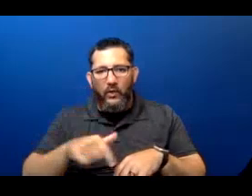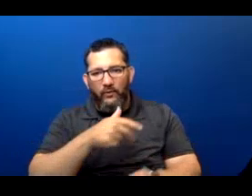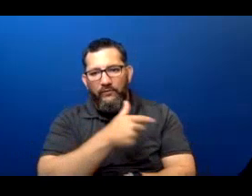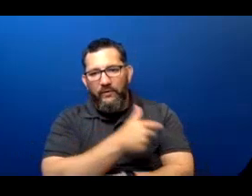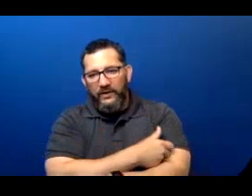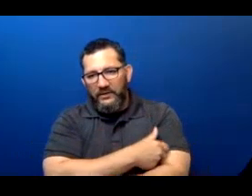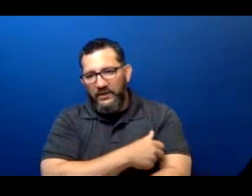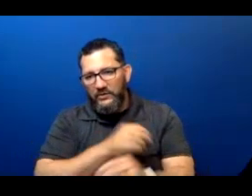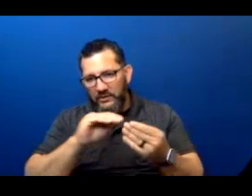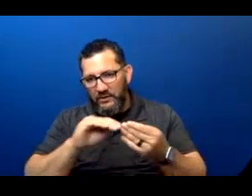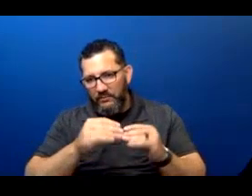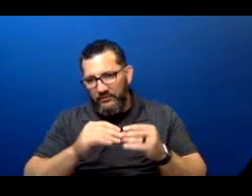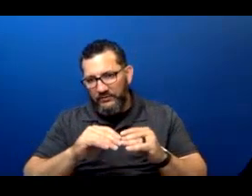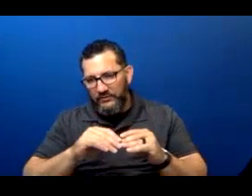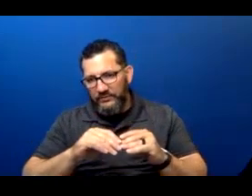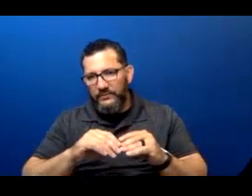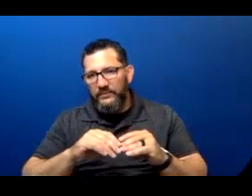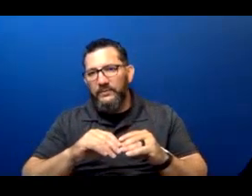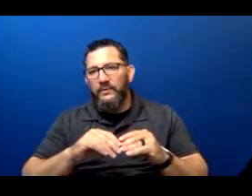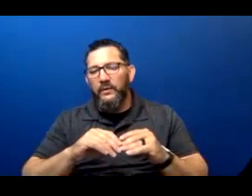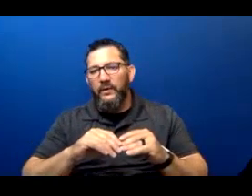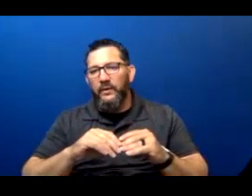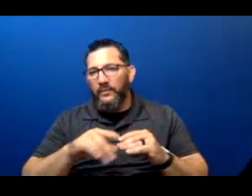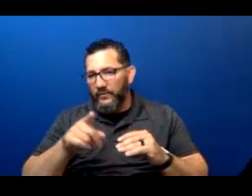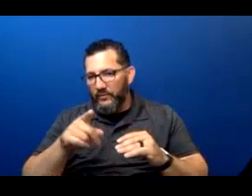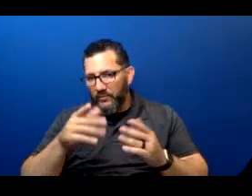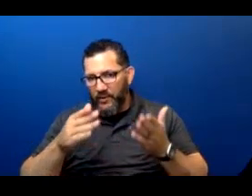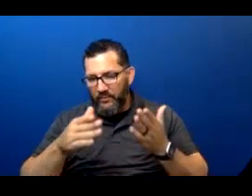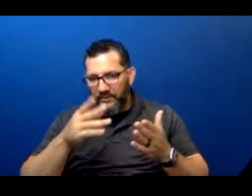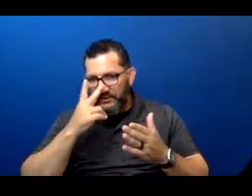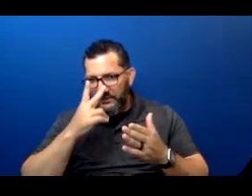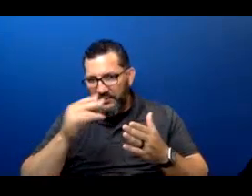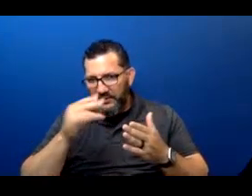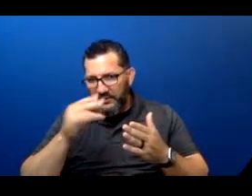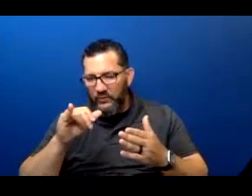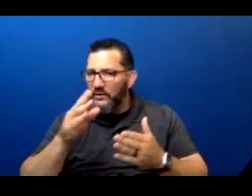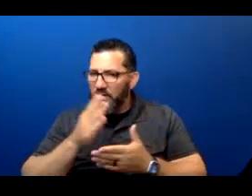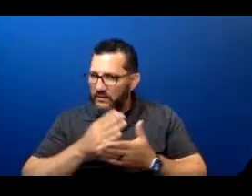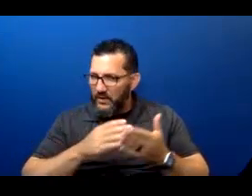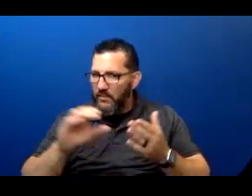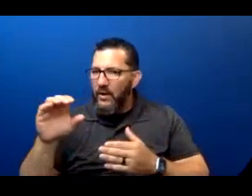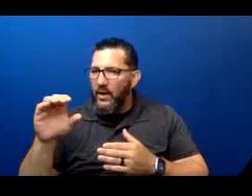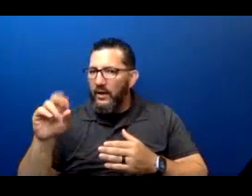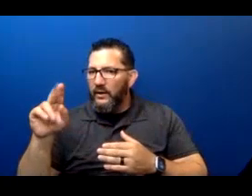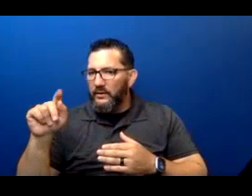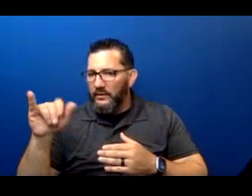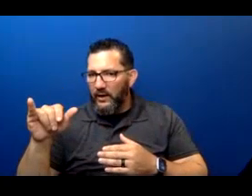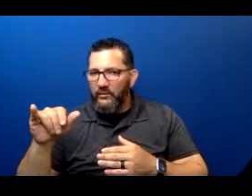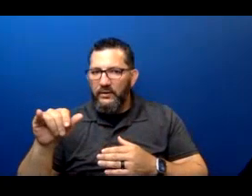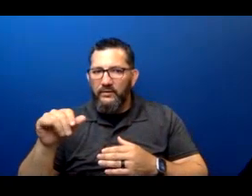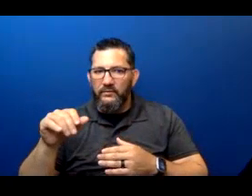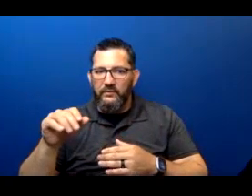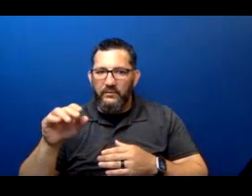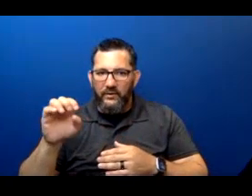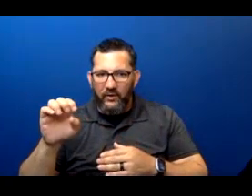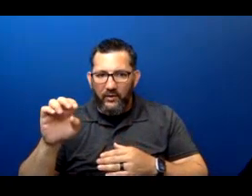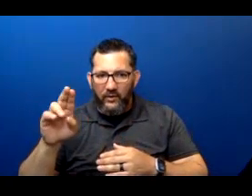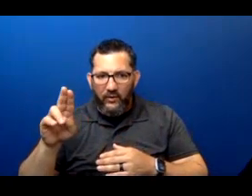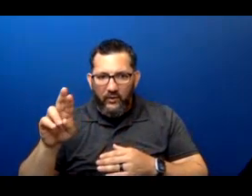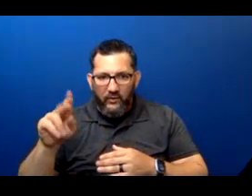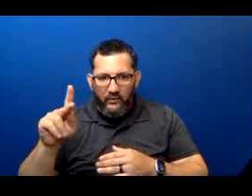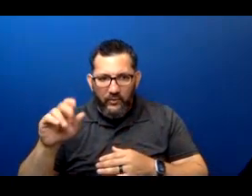rates. And you probably can see that some of the counties are Eureka, Lincoln,